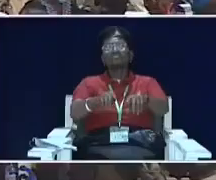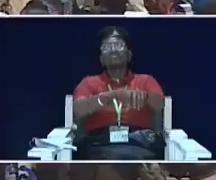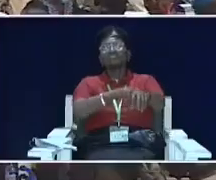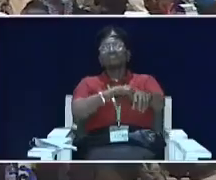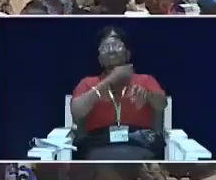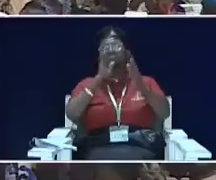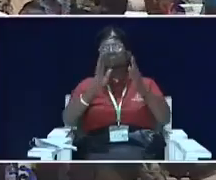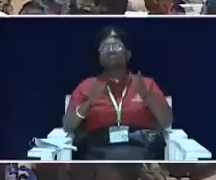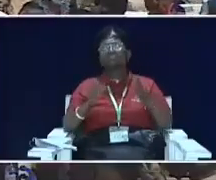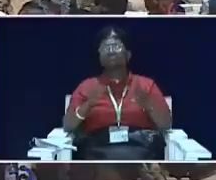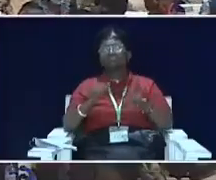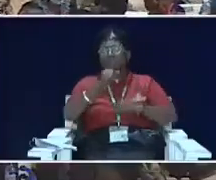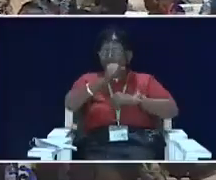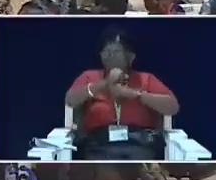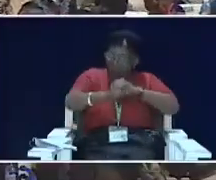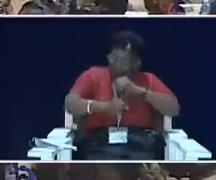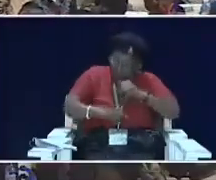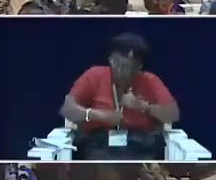resistance.